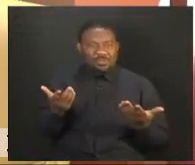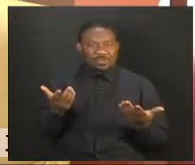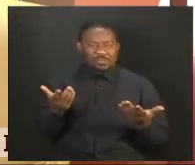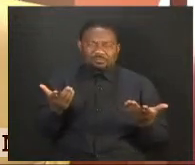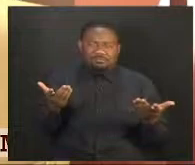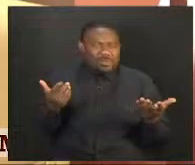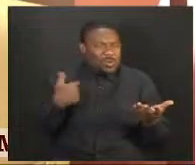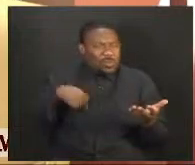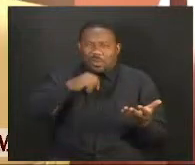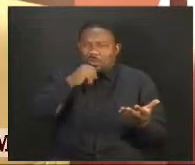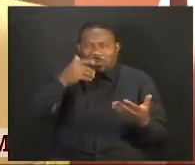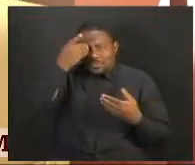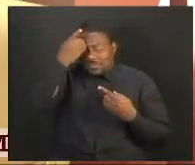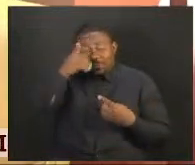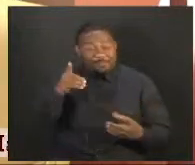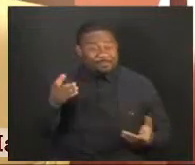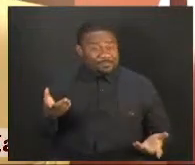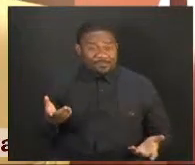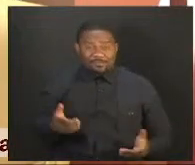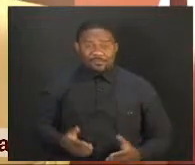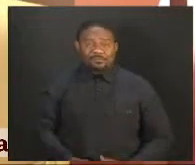Speaker, I